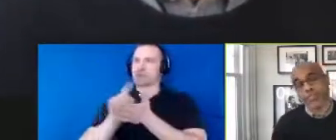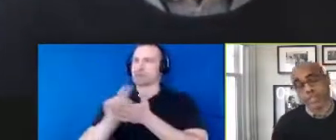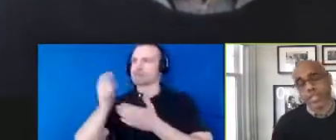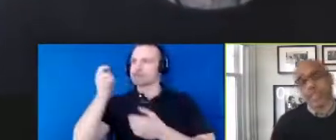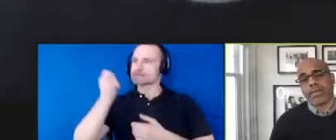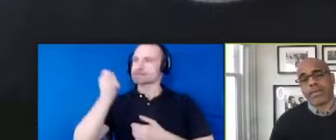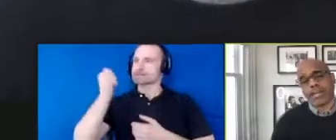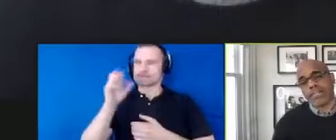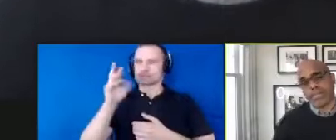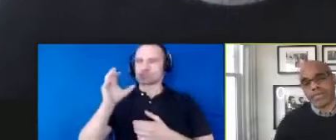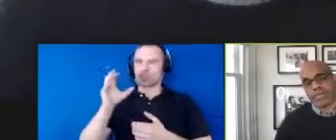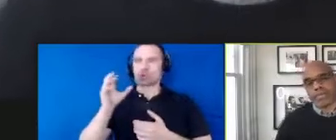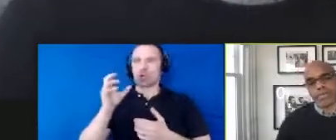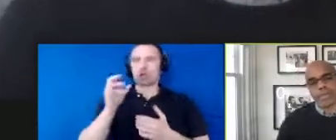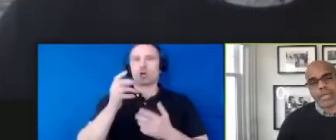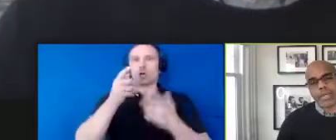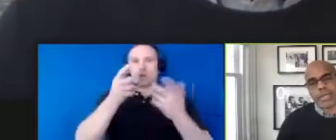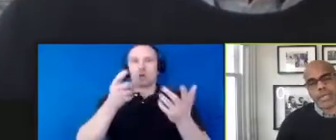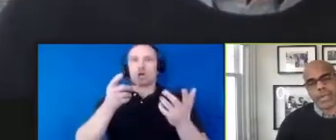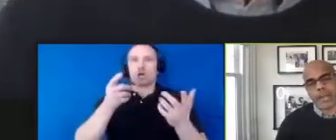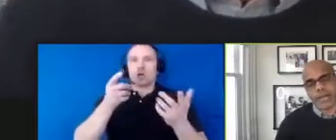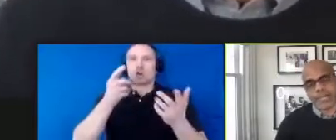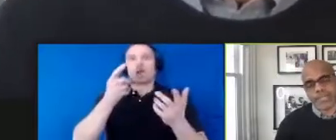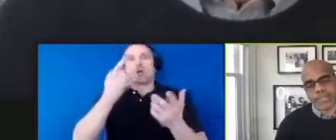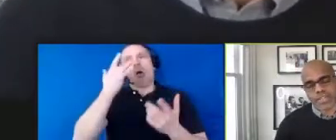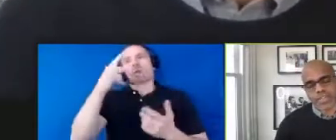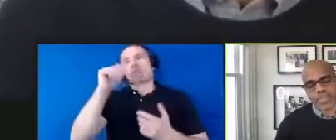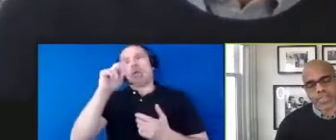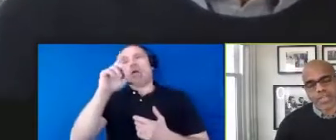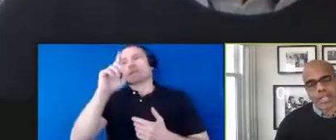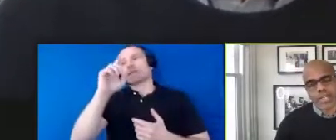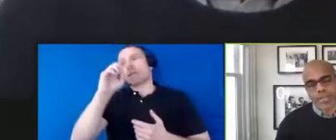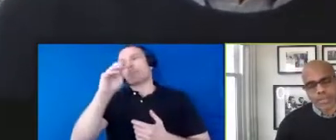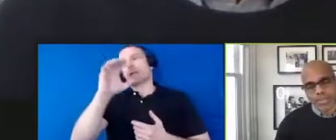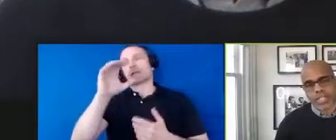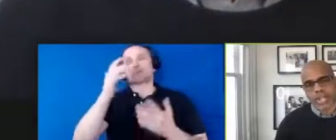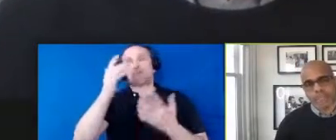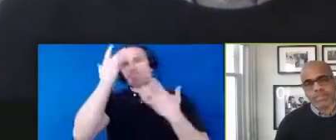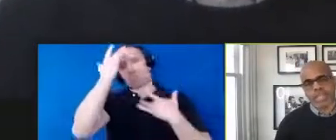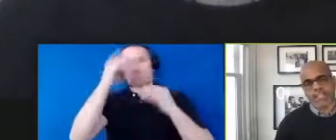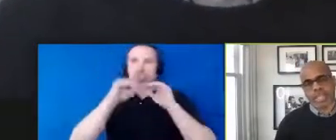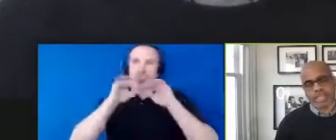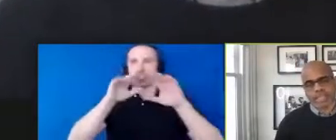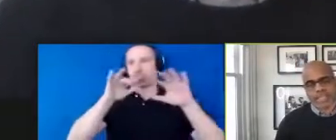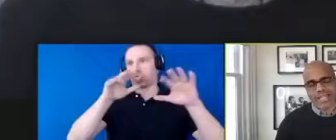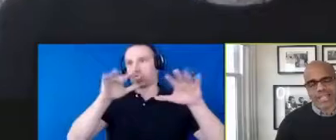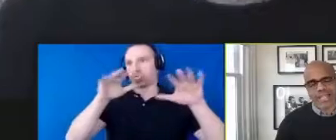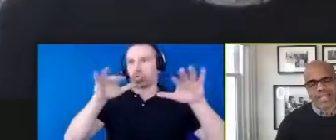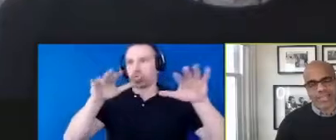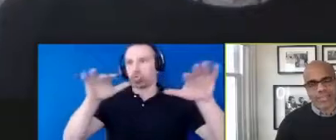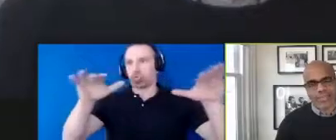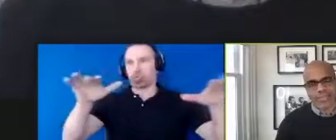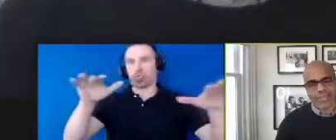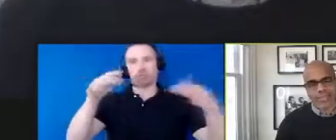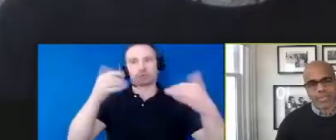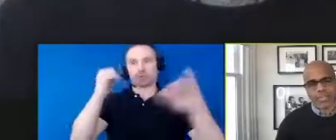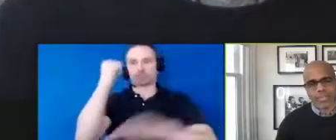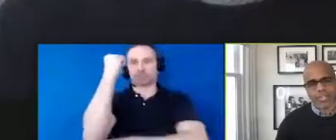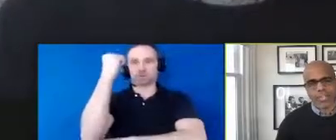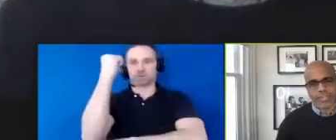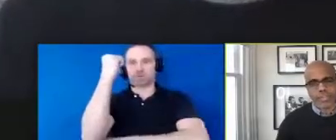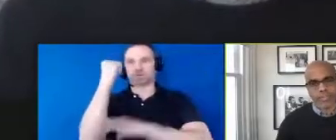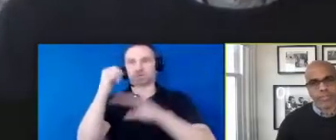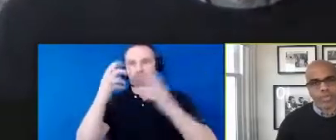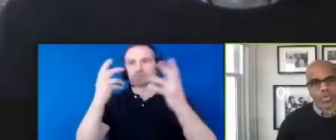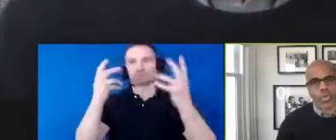for folks because of the pandemic. All that stuff is going to be re-upped and stay in place. I think like the